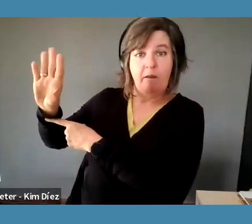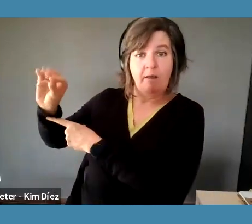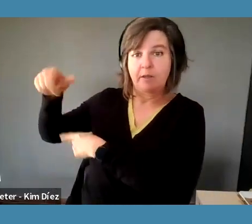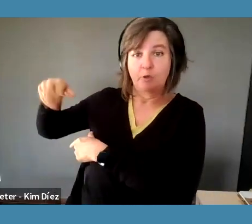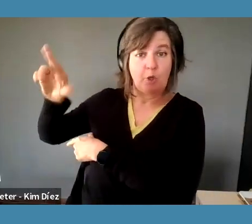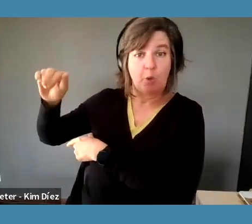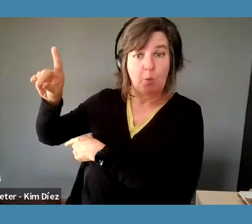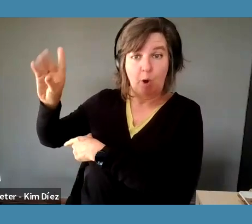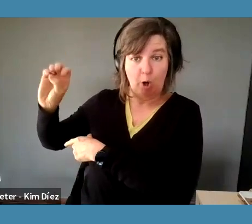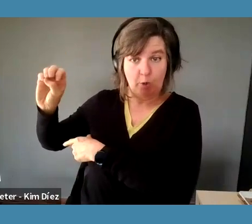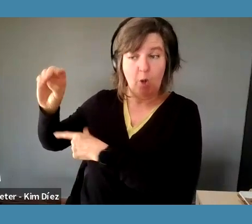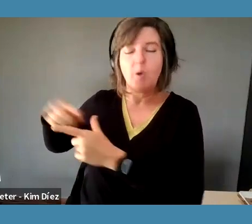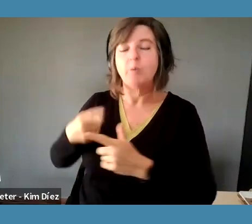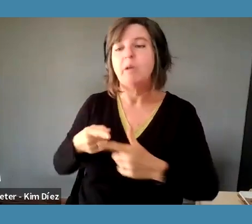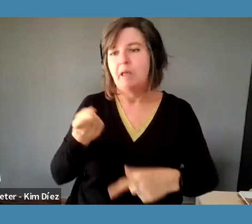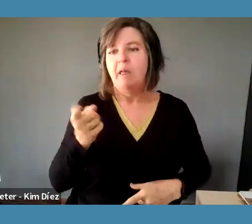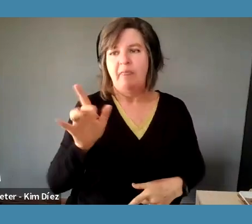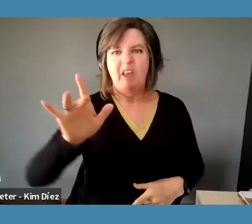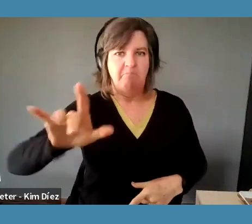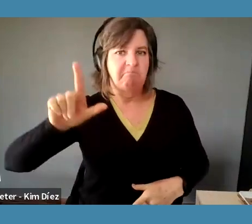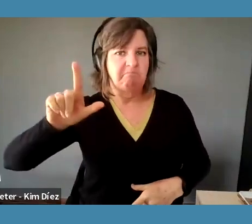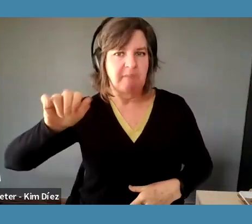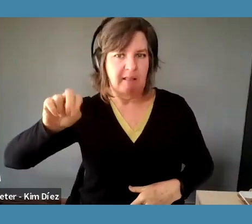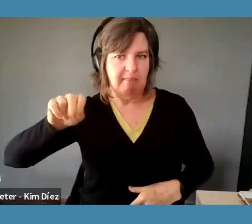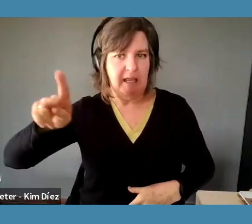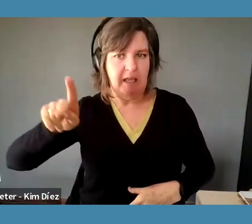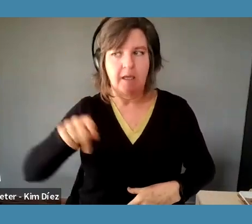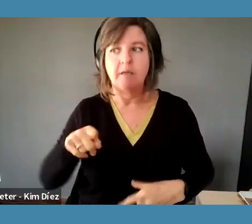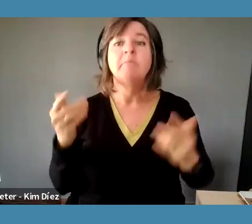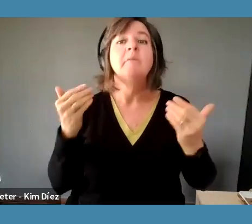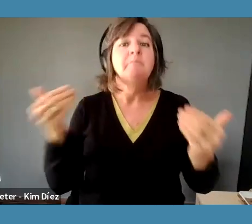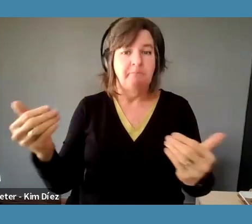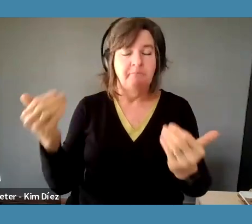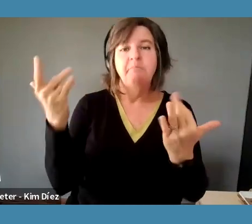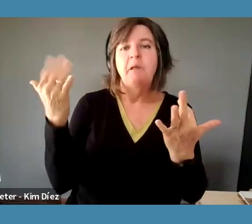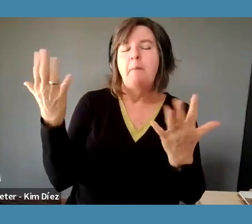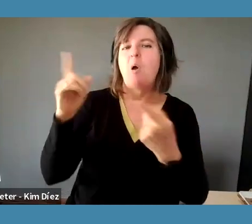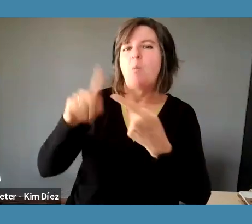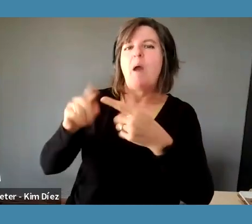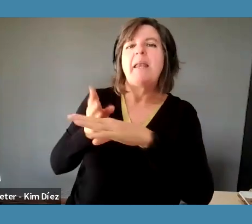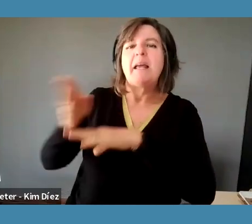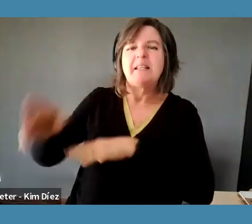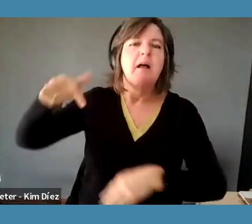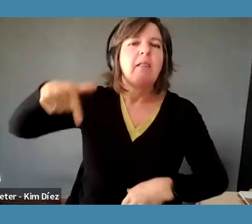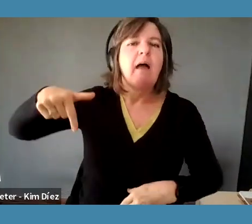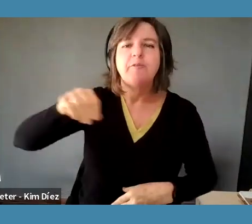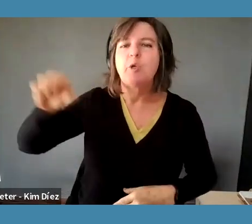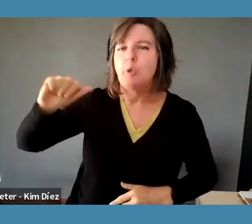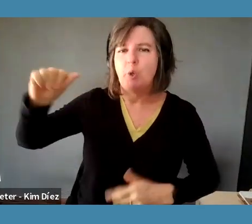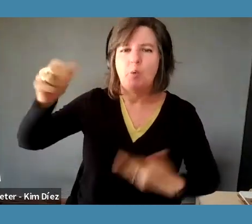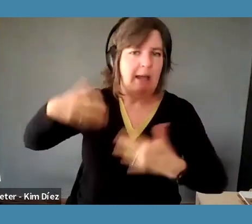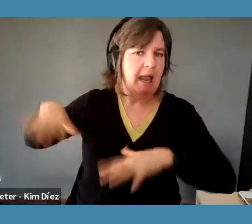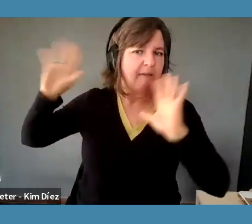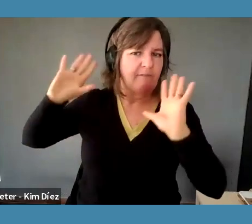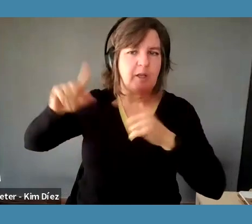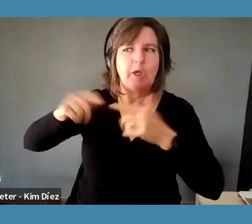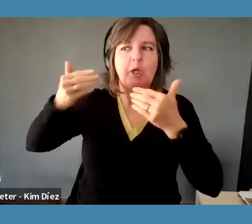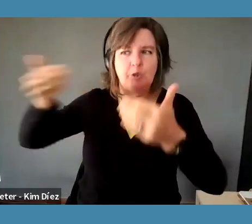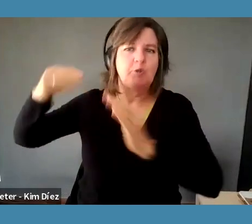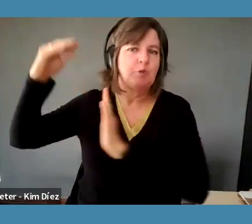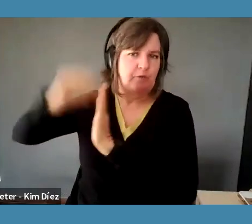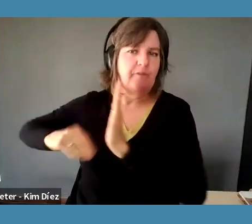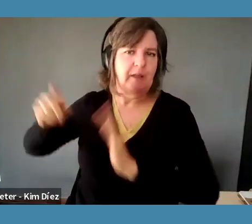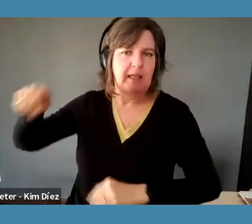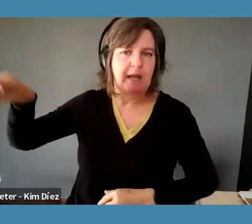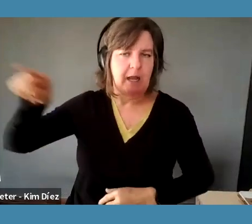can scan the QR code or click the link now and wait until after the question answer period to complete